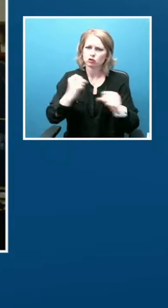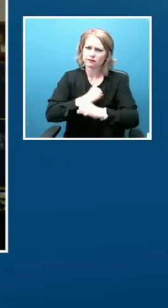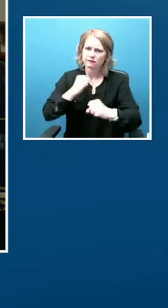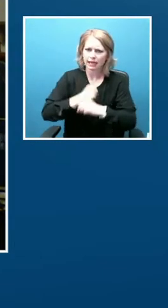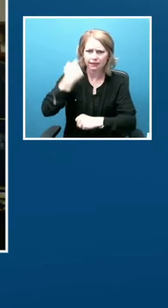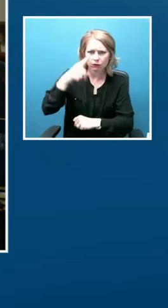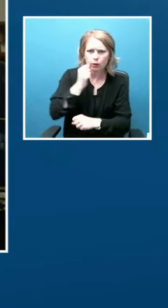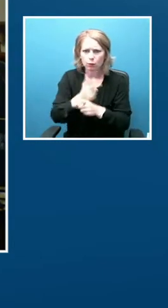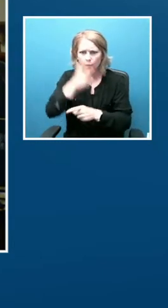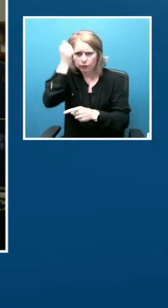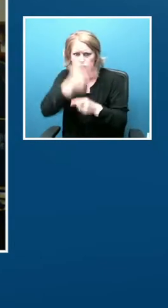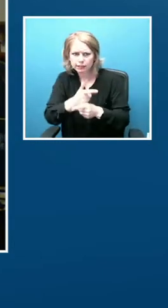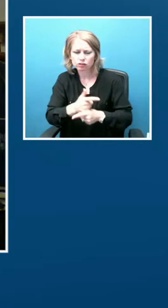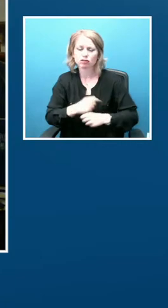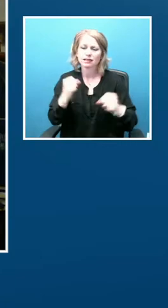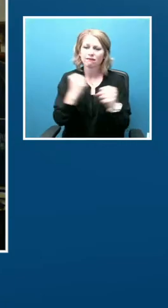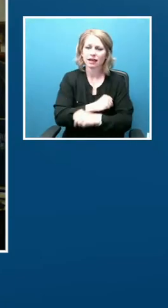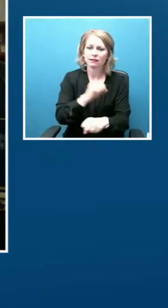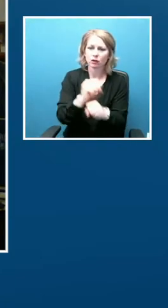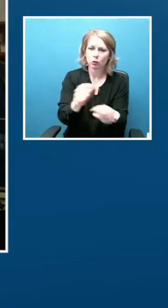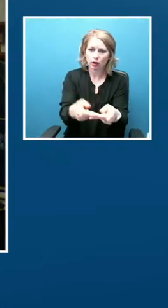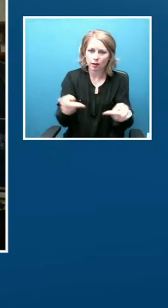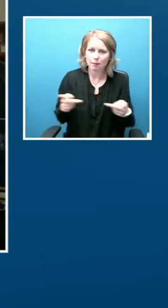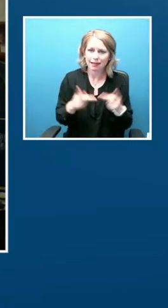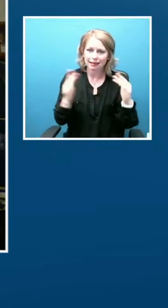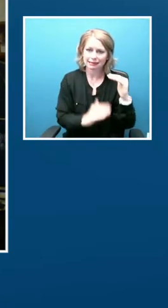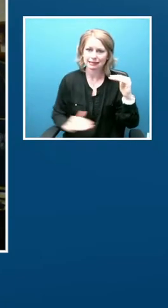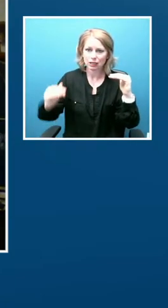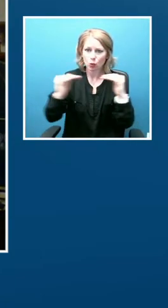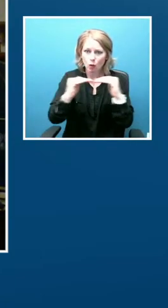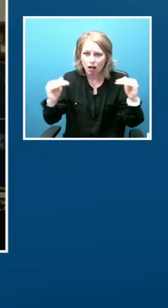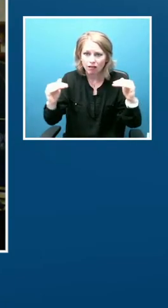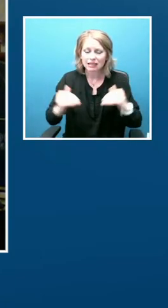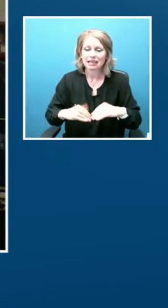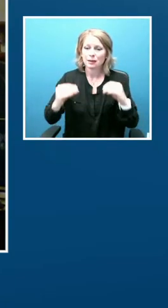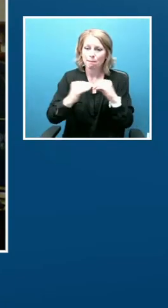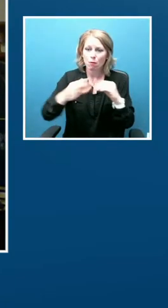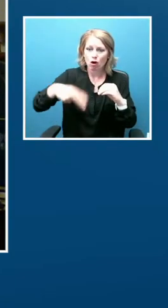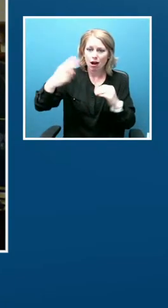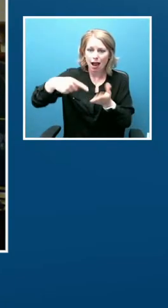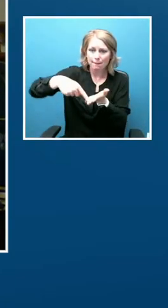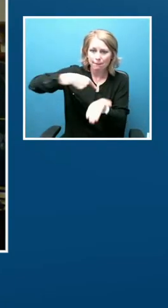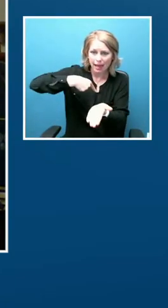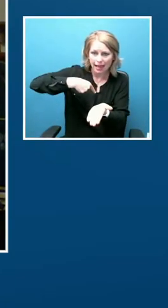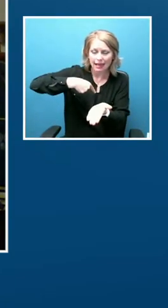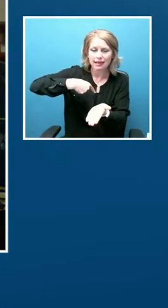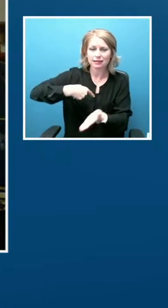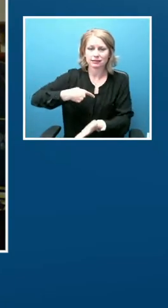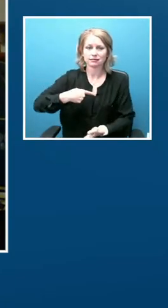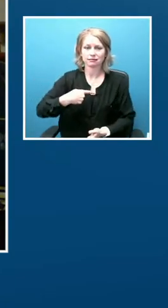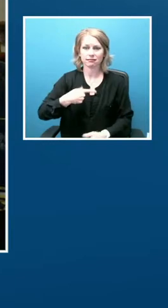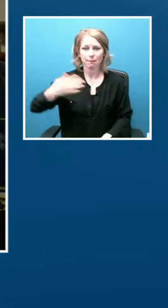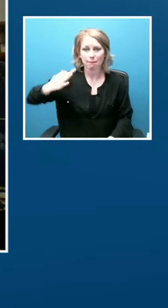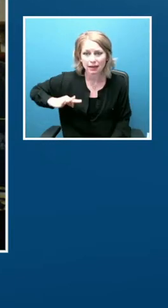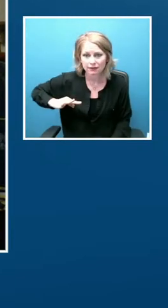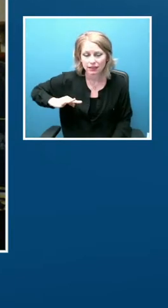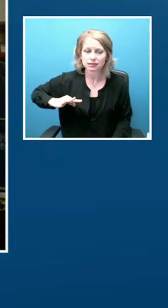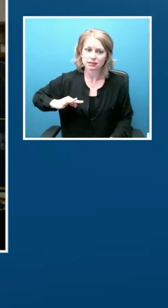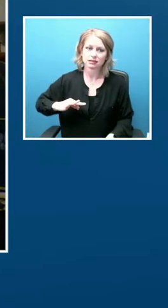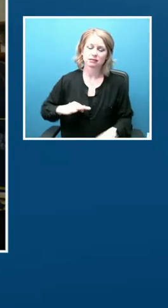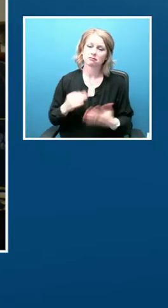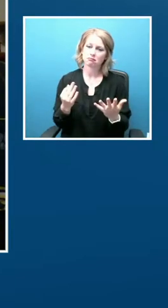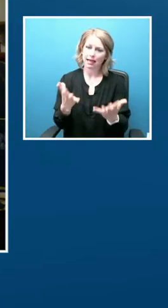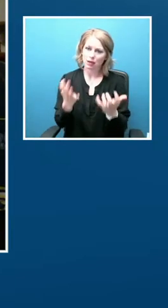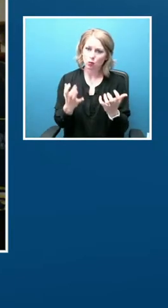workplace equality, higher pay, benefits, and safety, and to advocate for affordable, good quality